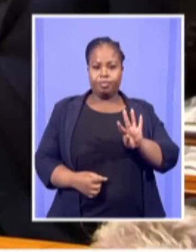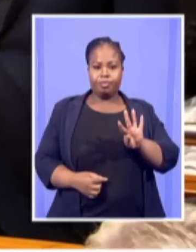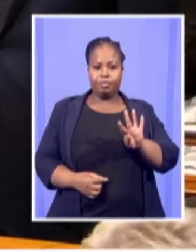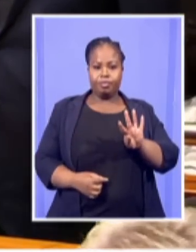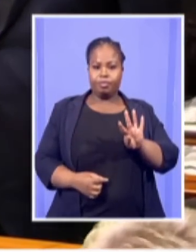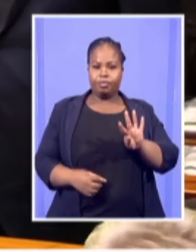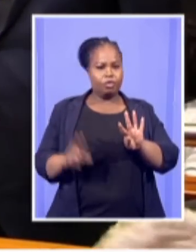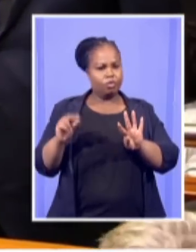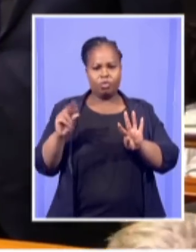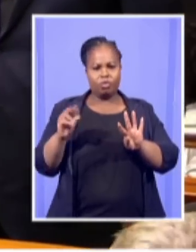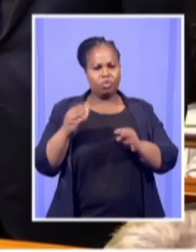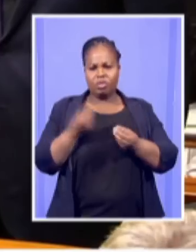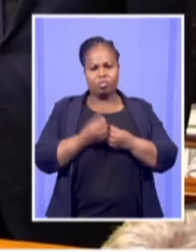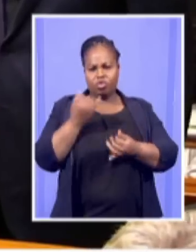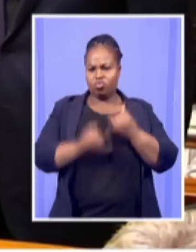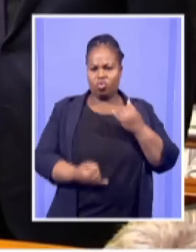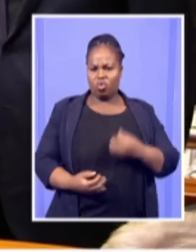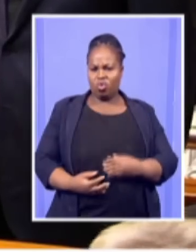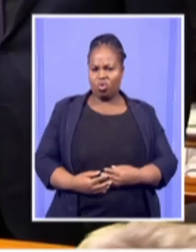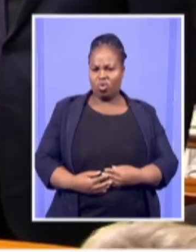No. Something is not right here.